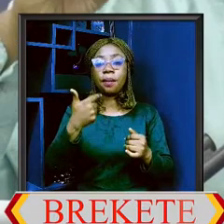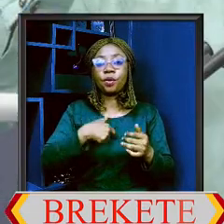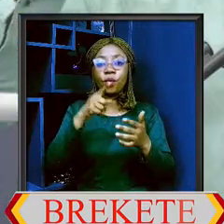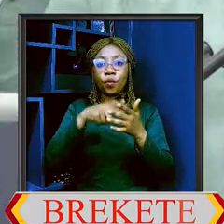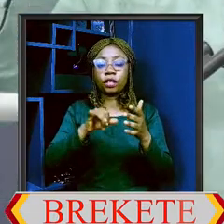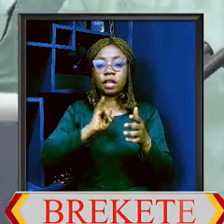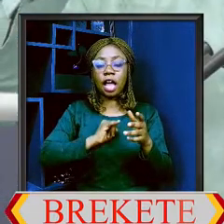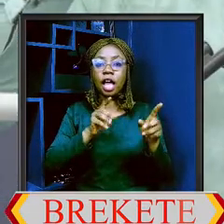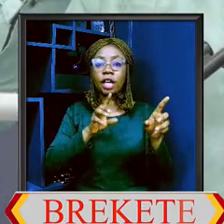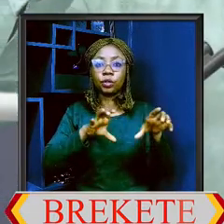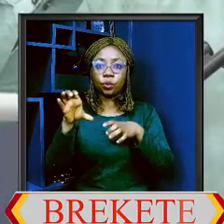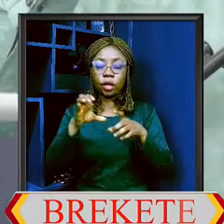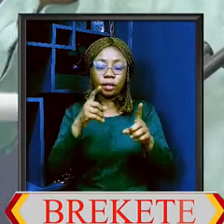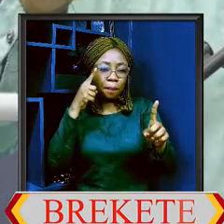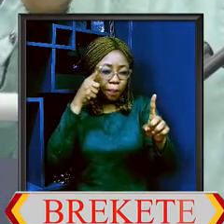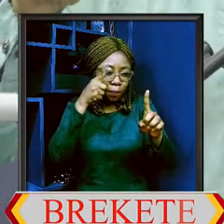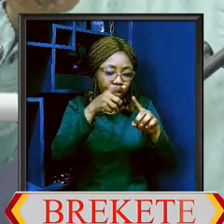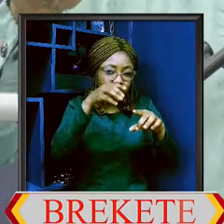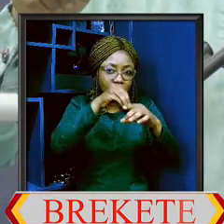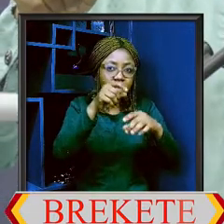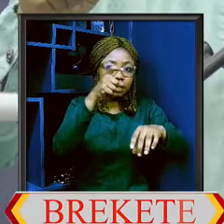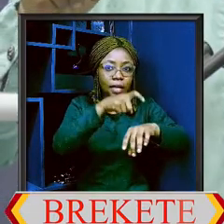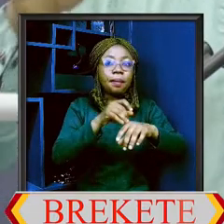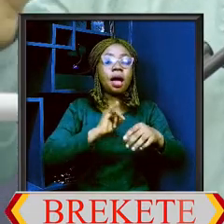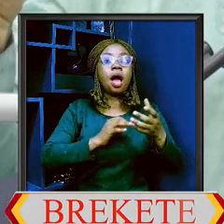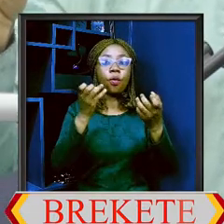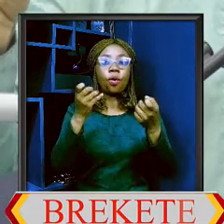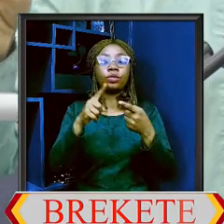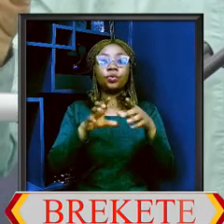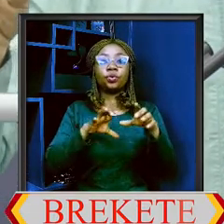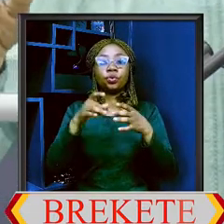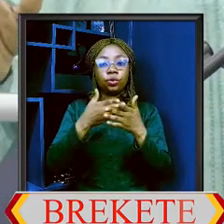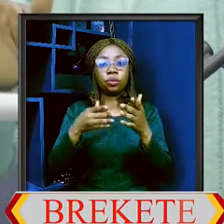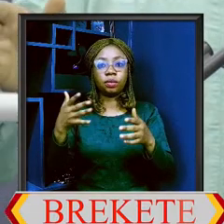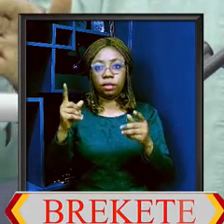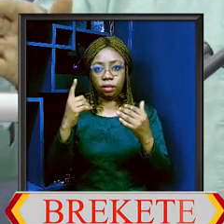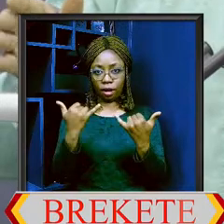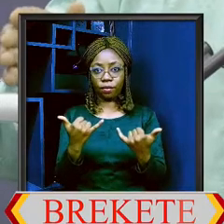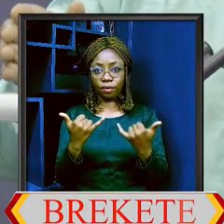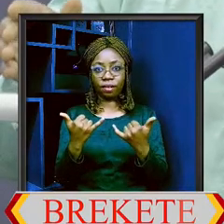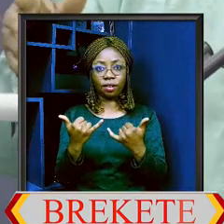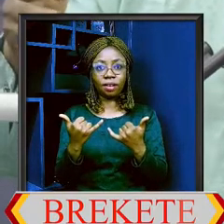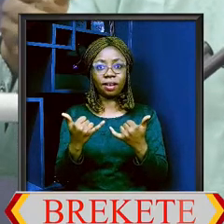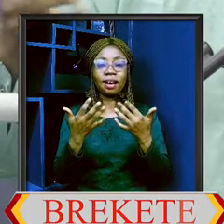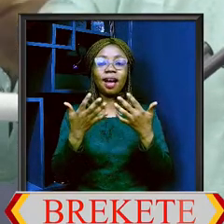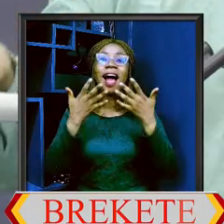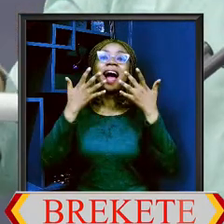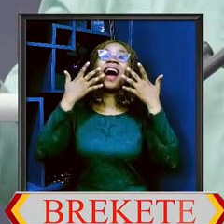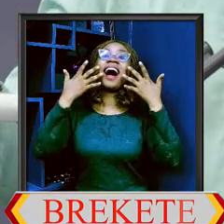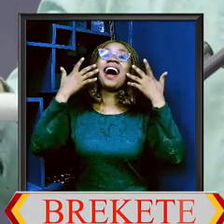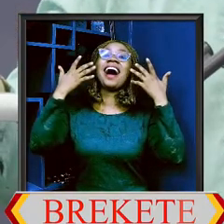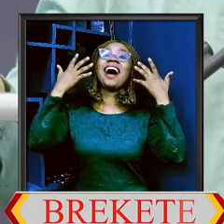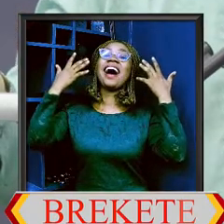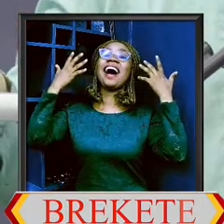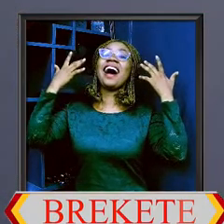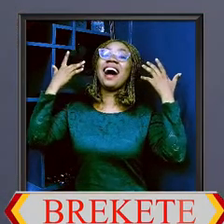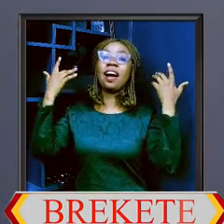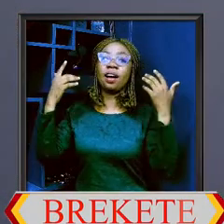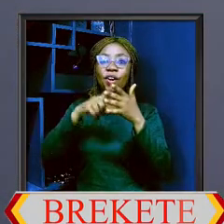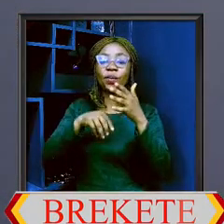point at a particular point in time I want do something now are we ready what am I